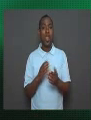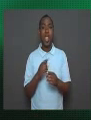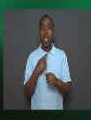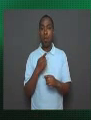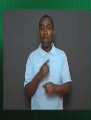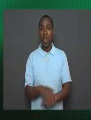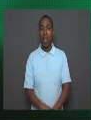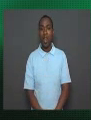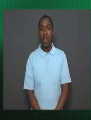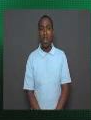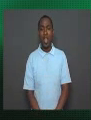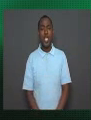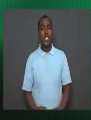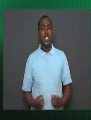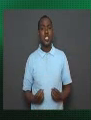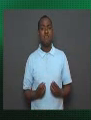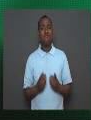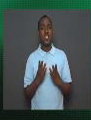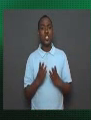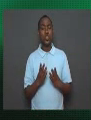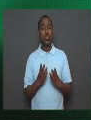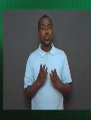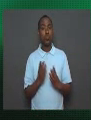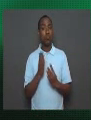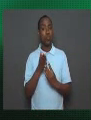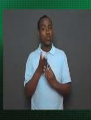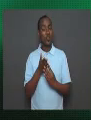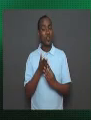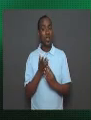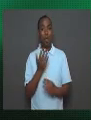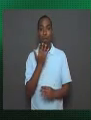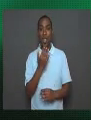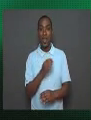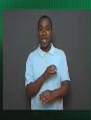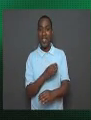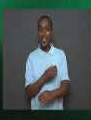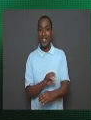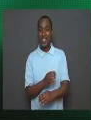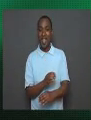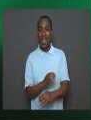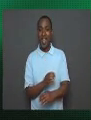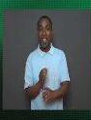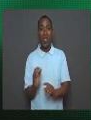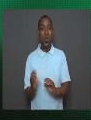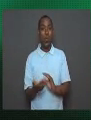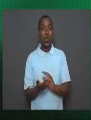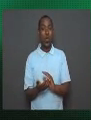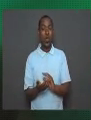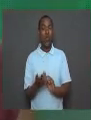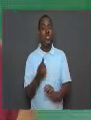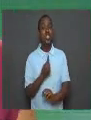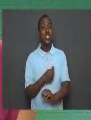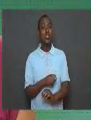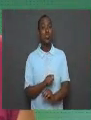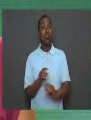Diffusion between the blood and your cells takes place through tissue fluid.